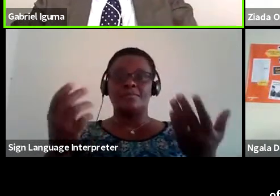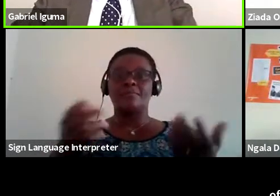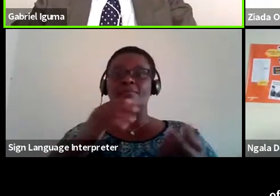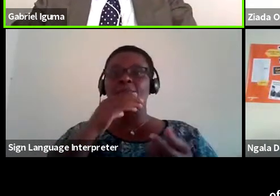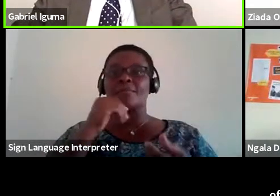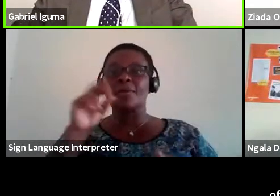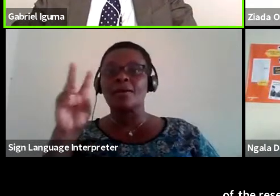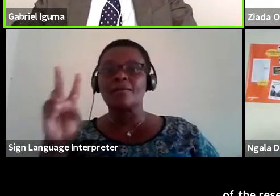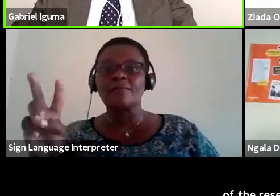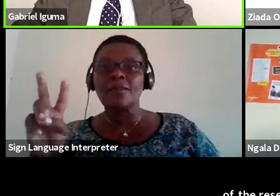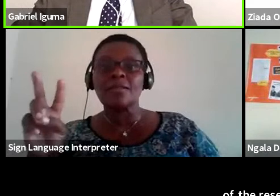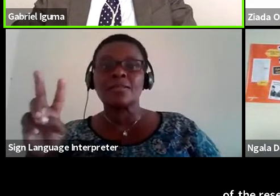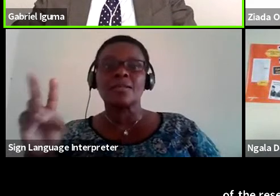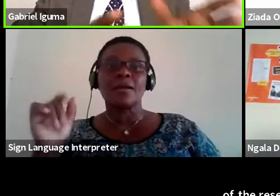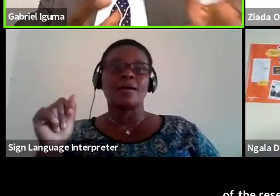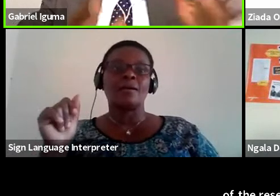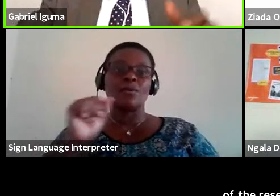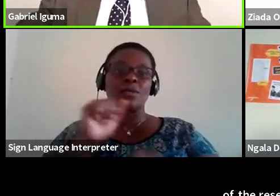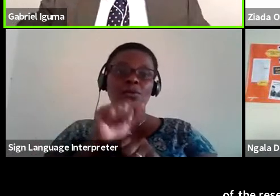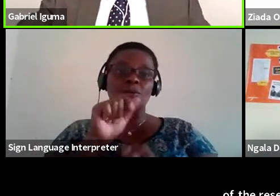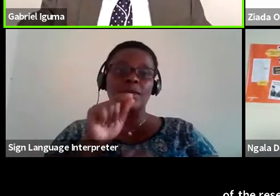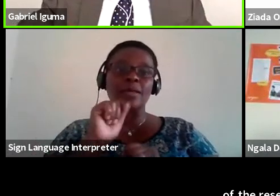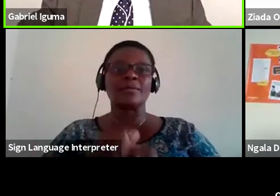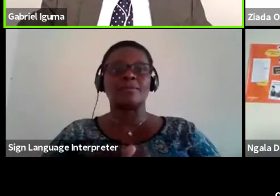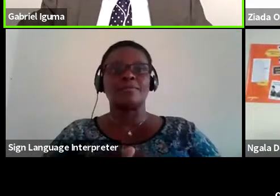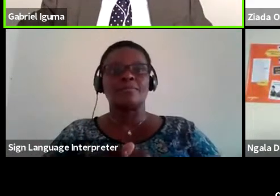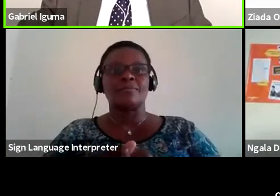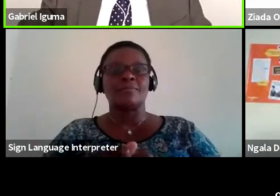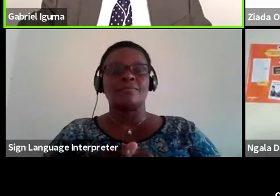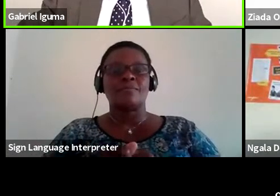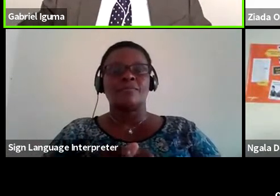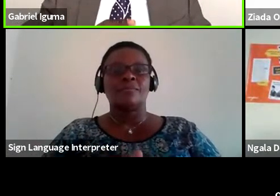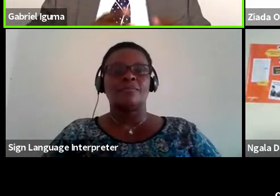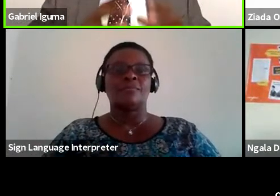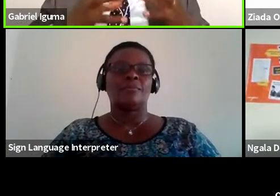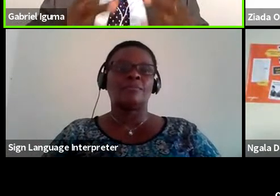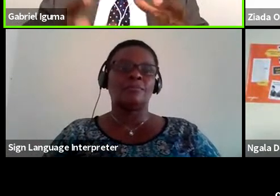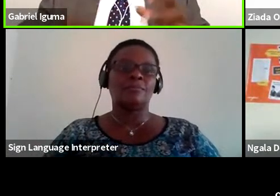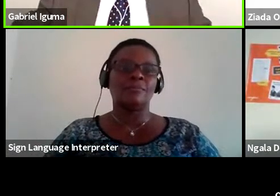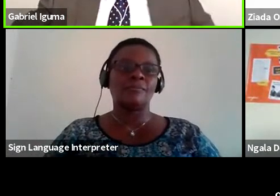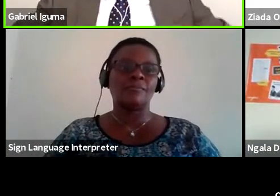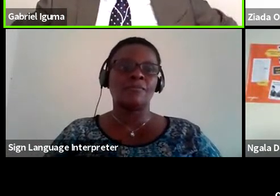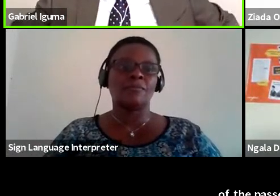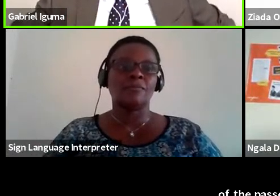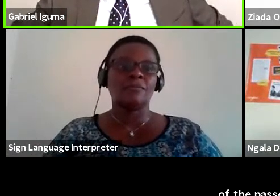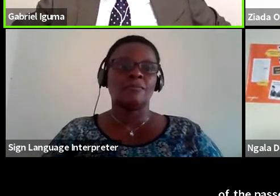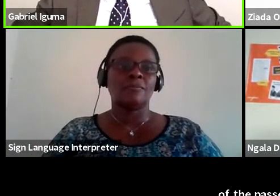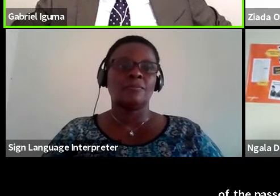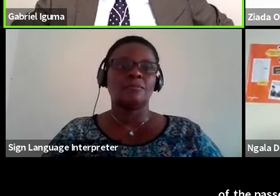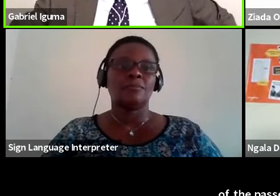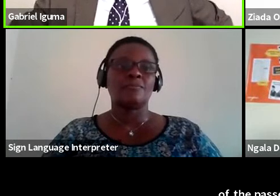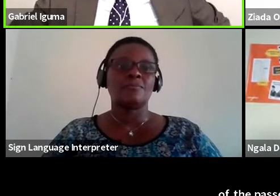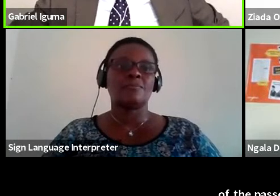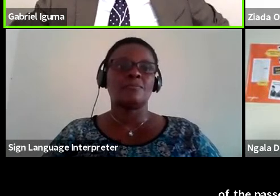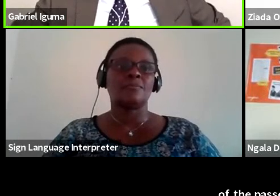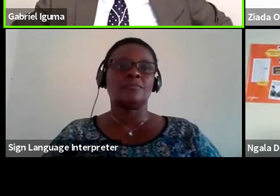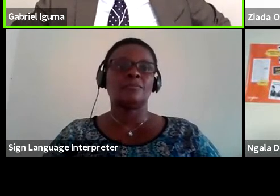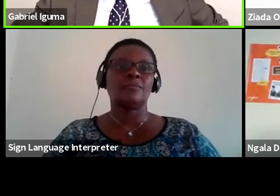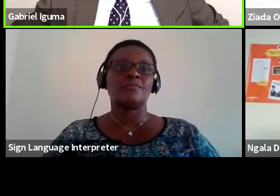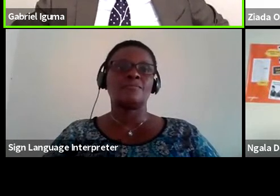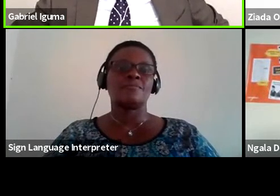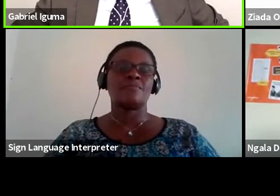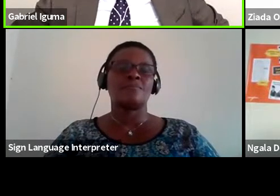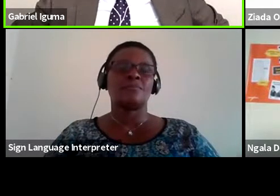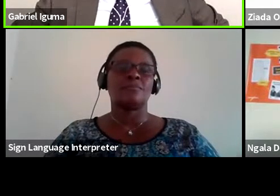of CIPESA, and that in some way will form the direction of our discussion today. So I'd like to begin with